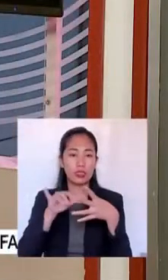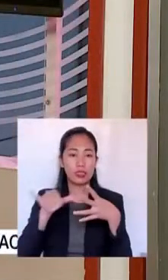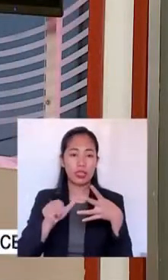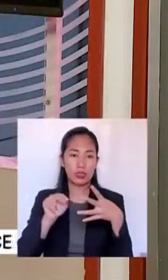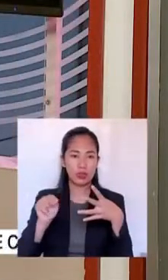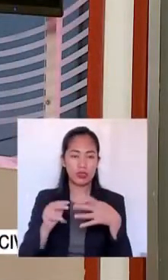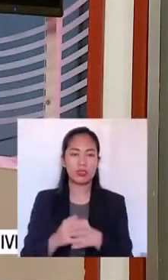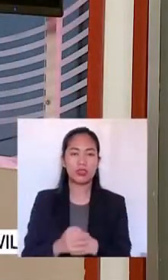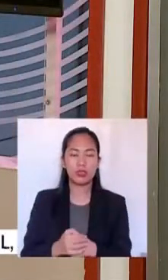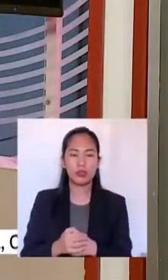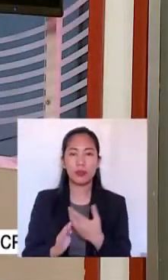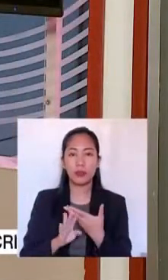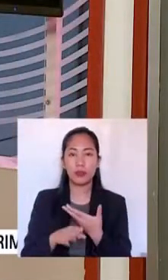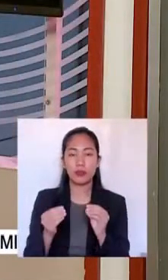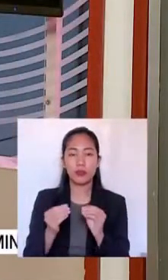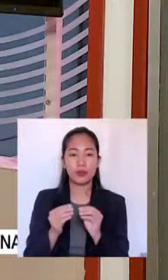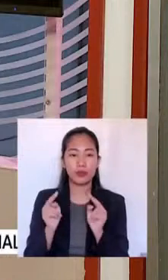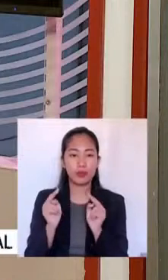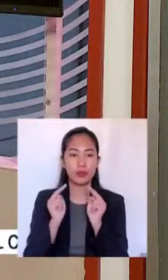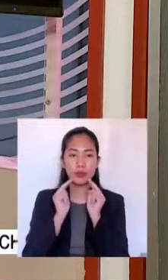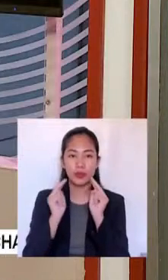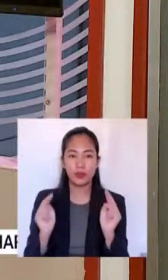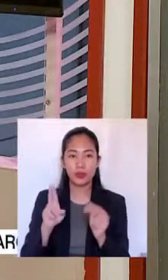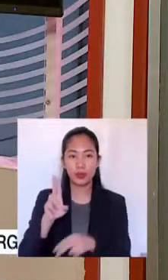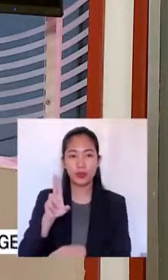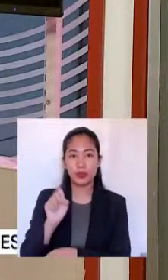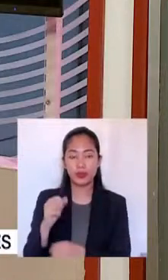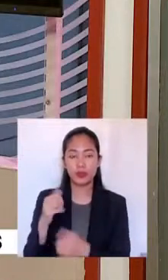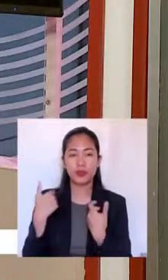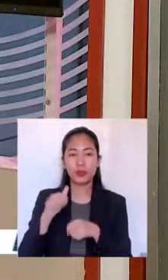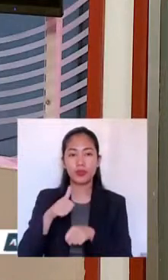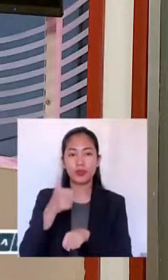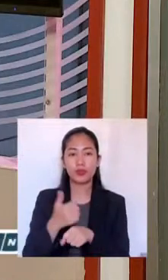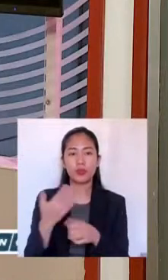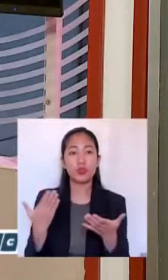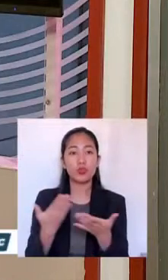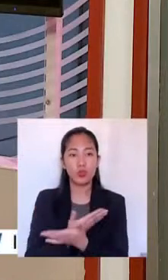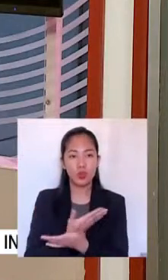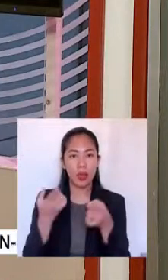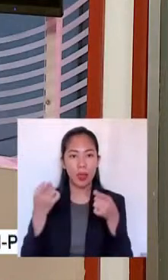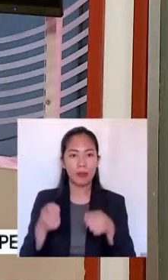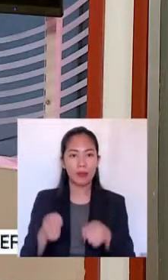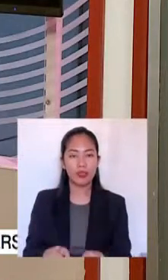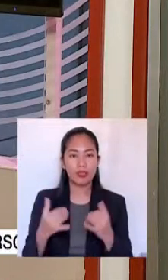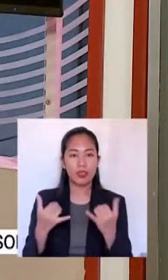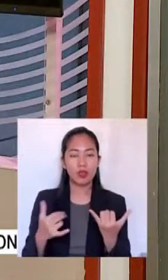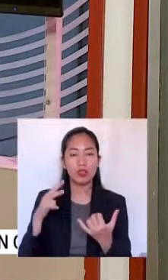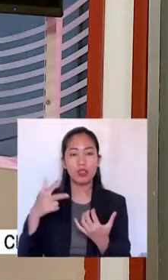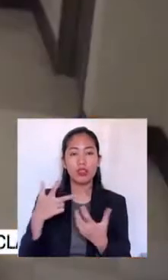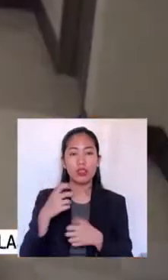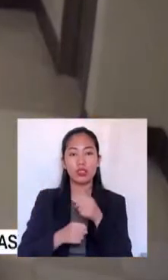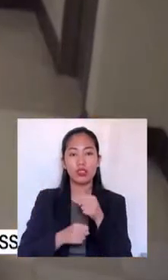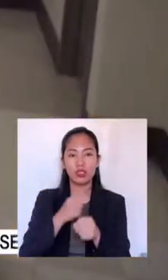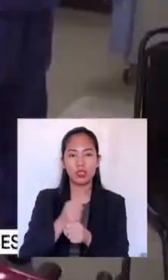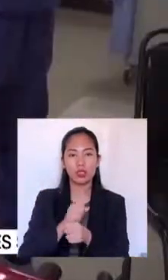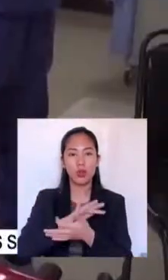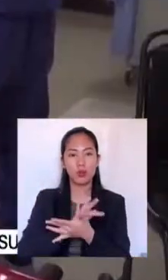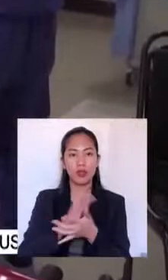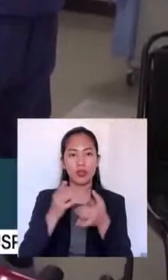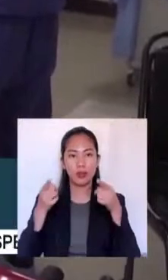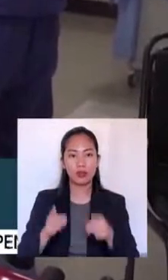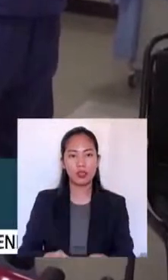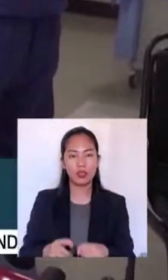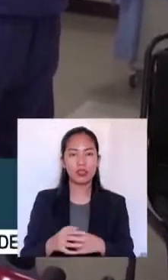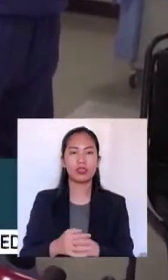Back with more news, the United States setting new records as the pandemic enters its third year. The U.S. broke the single-day case count several